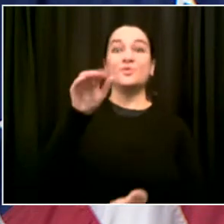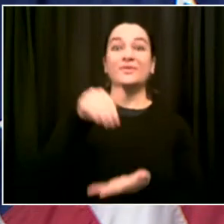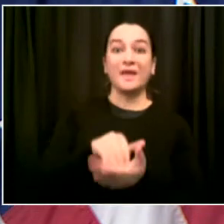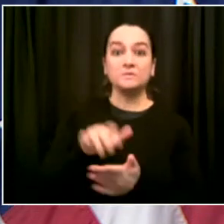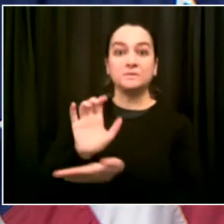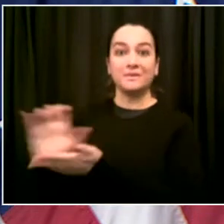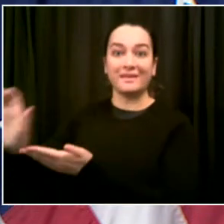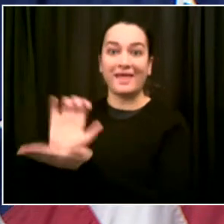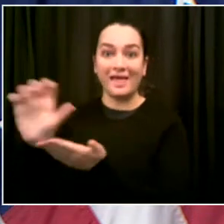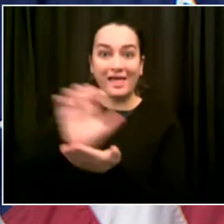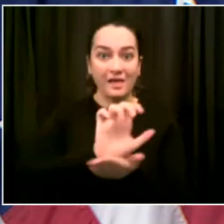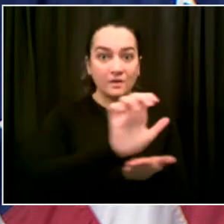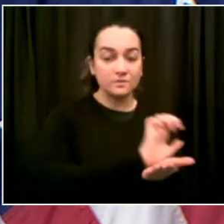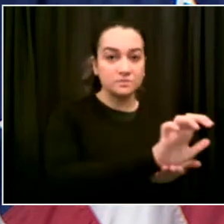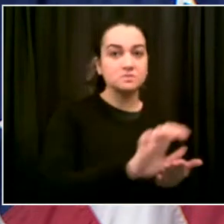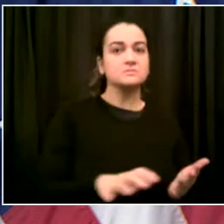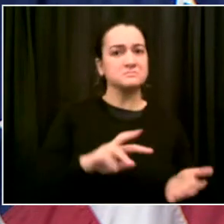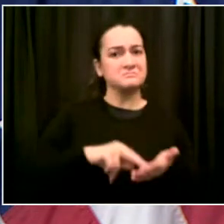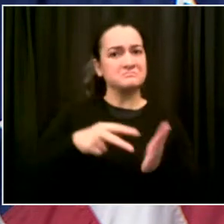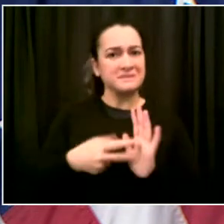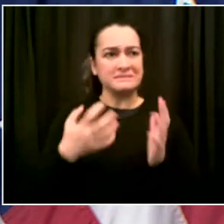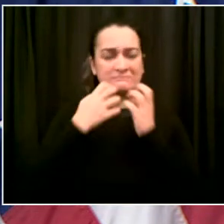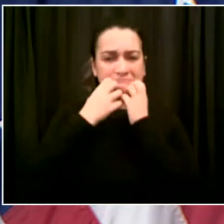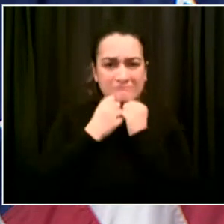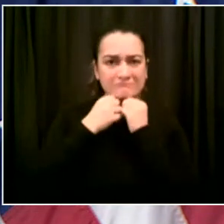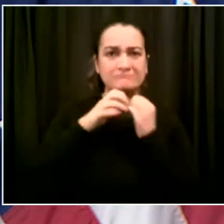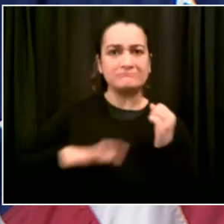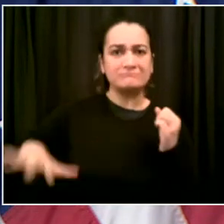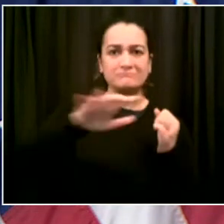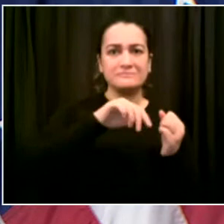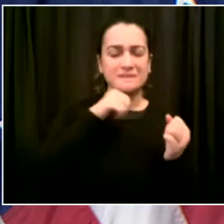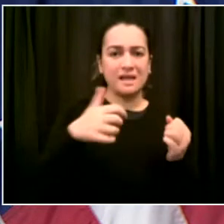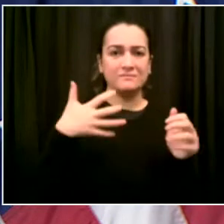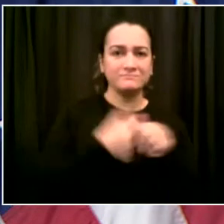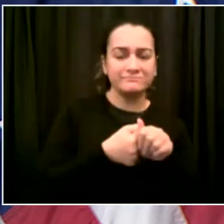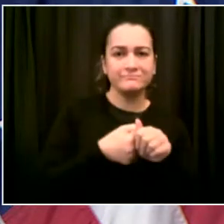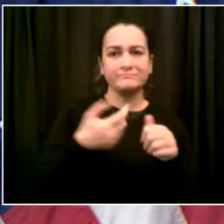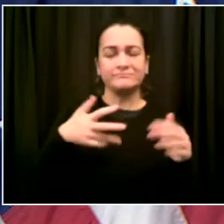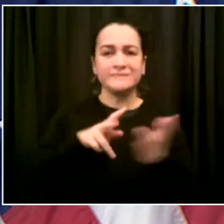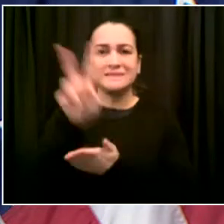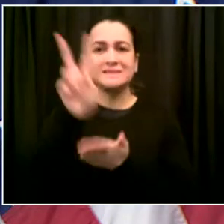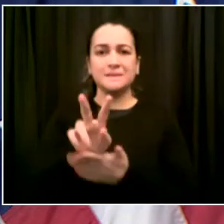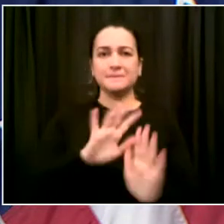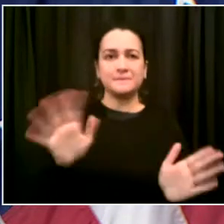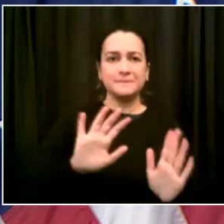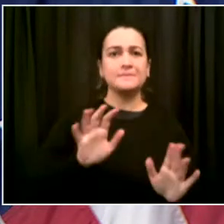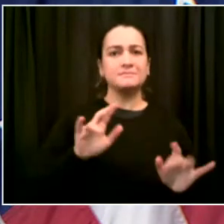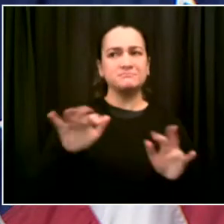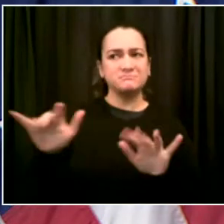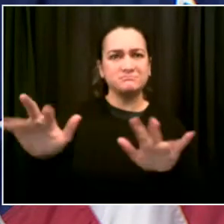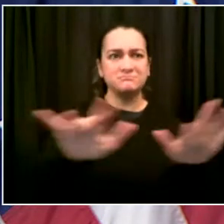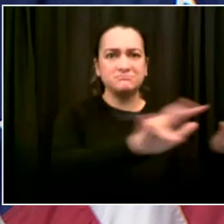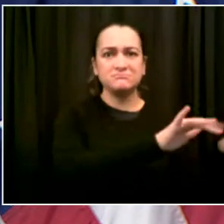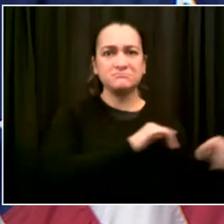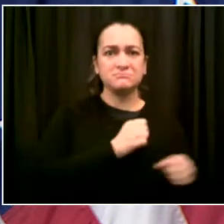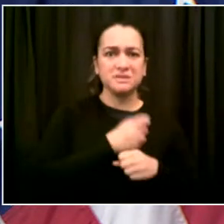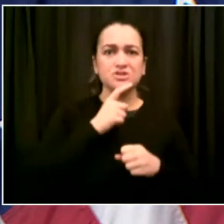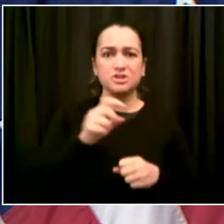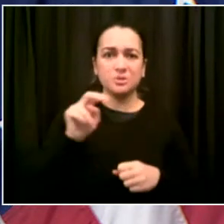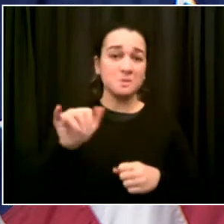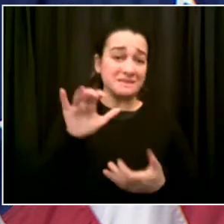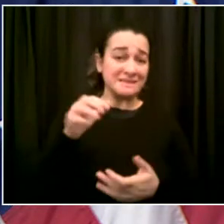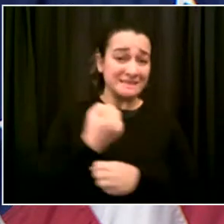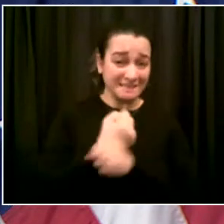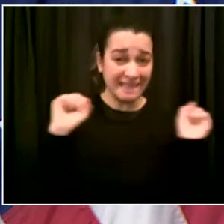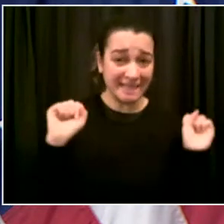and we are encouraging everyone to please stay off the road. This will be the only way for us to, fully complete our mission. And